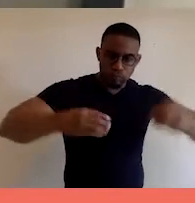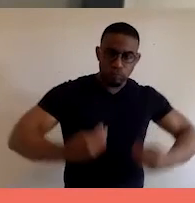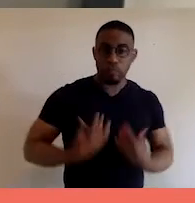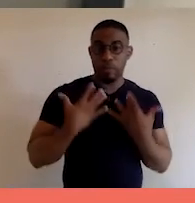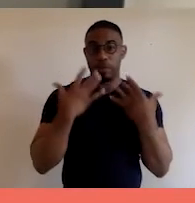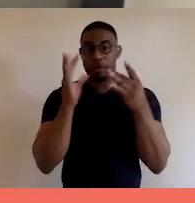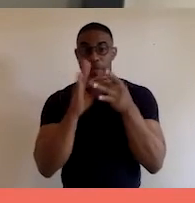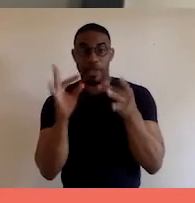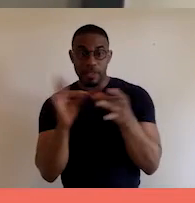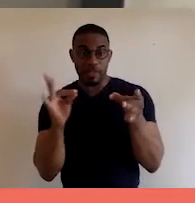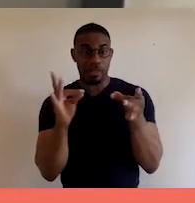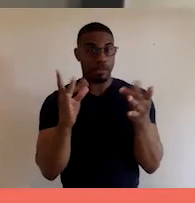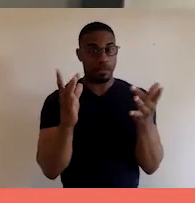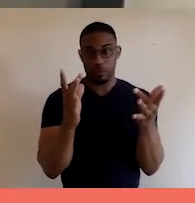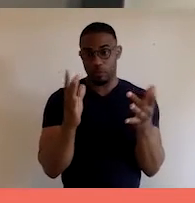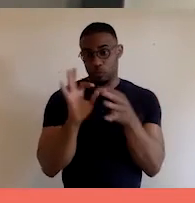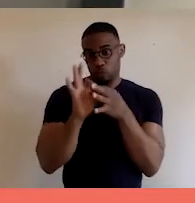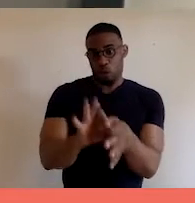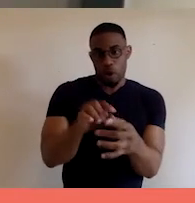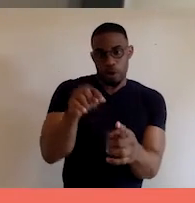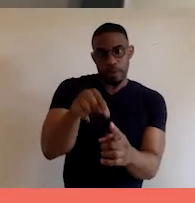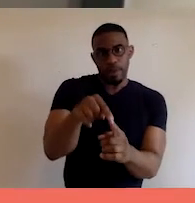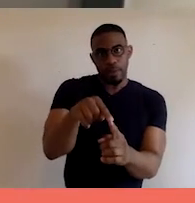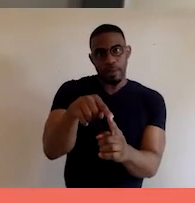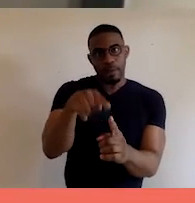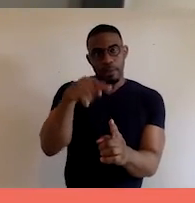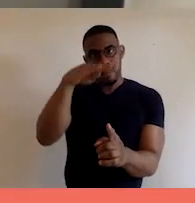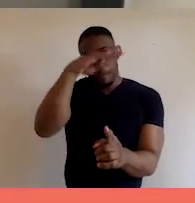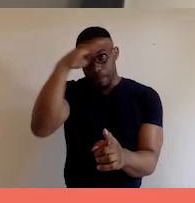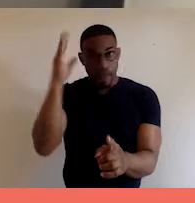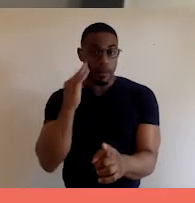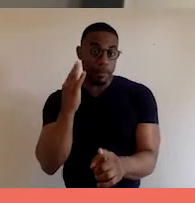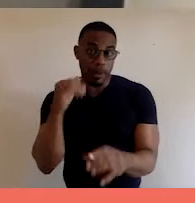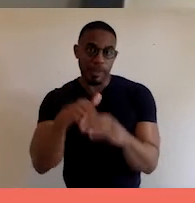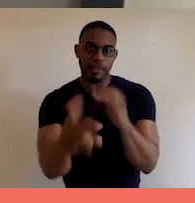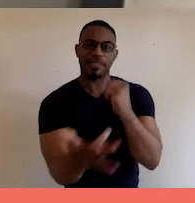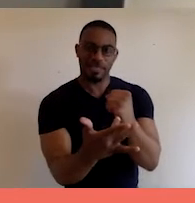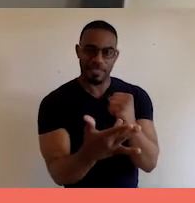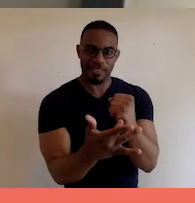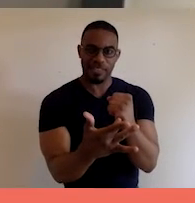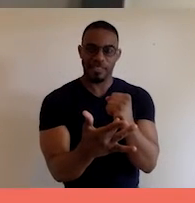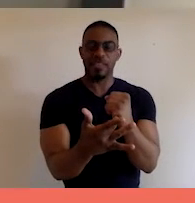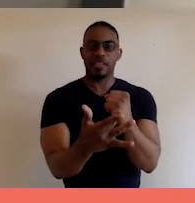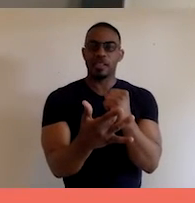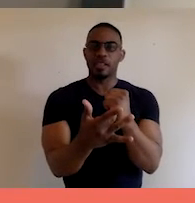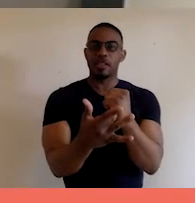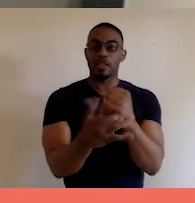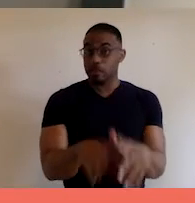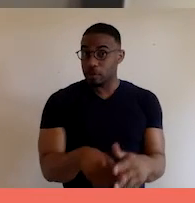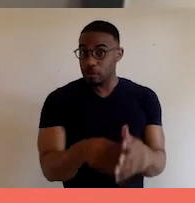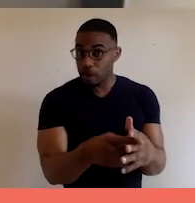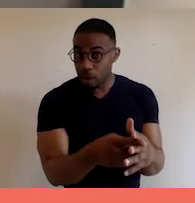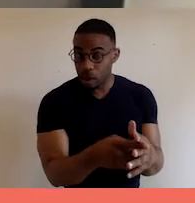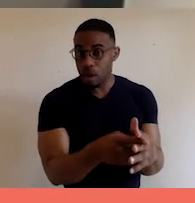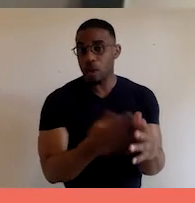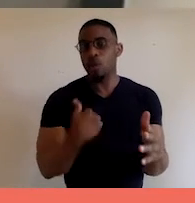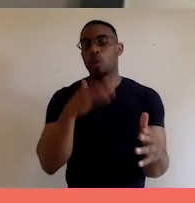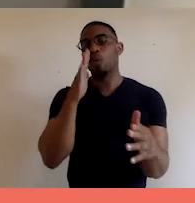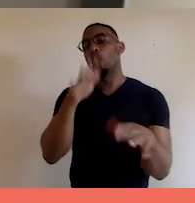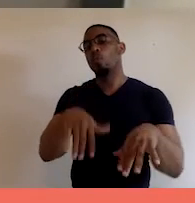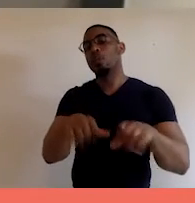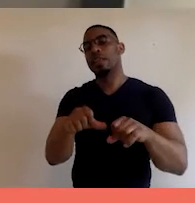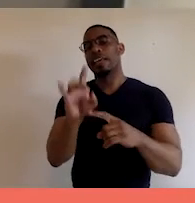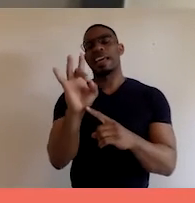messages regarding the Black experience in tech. To start, we will